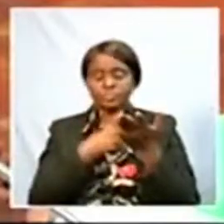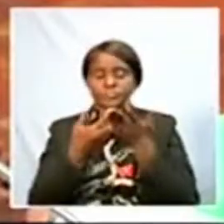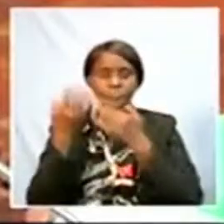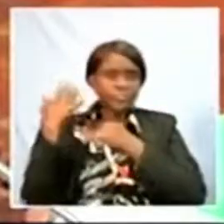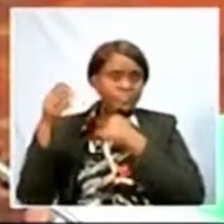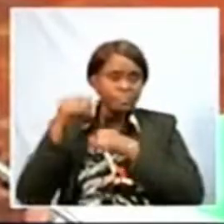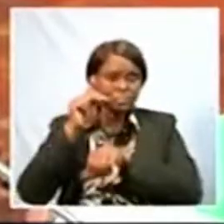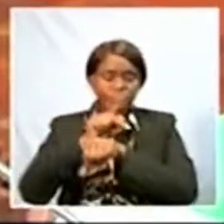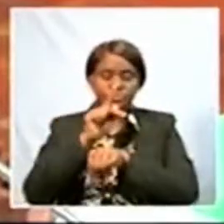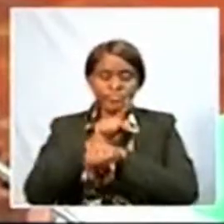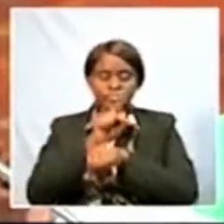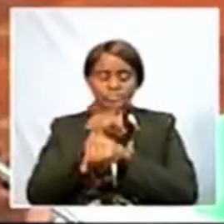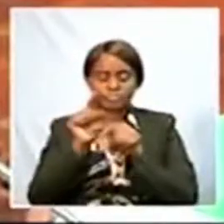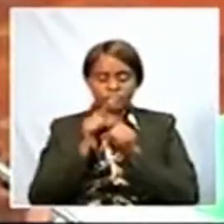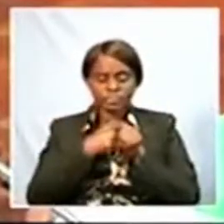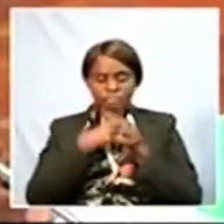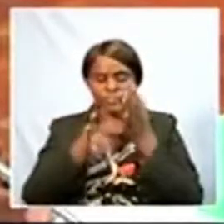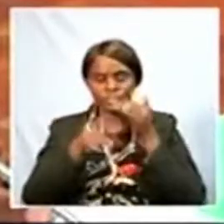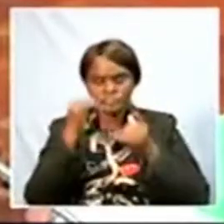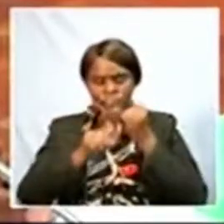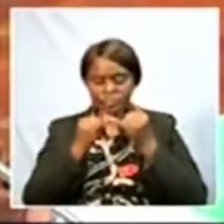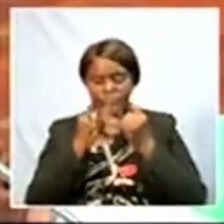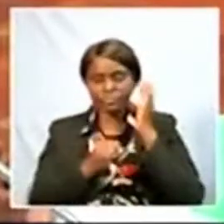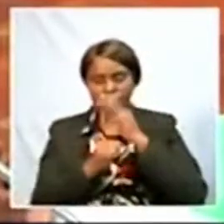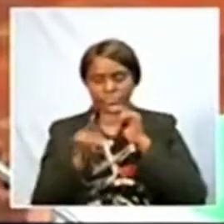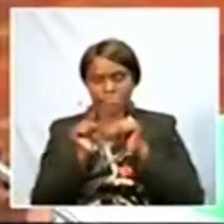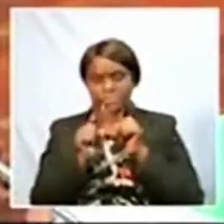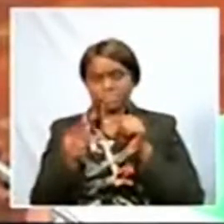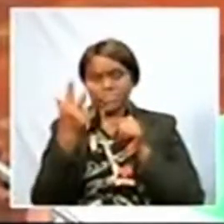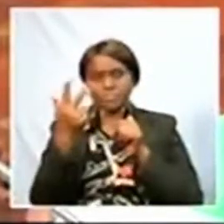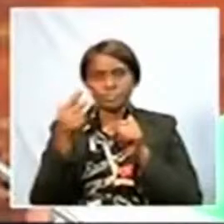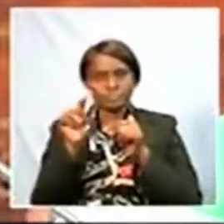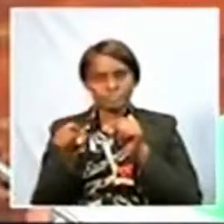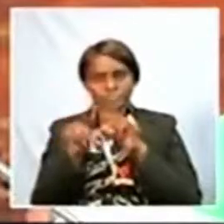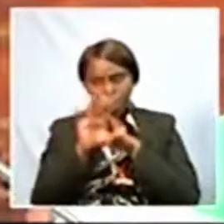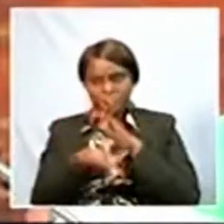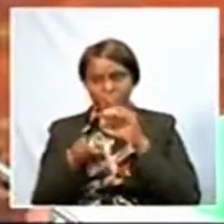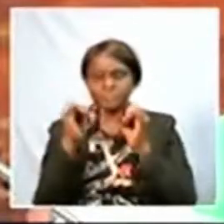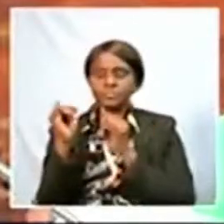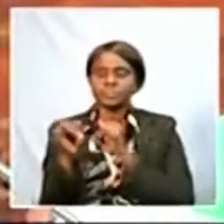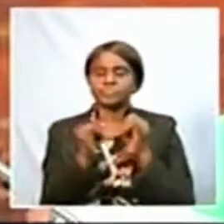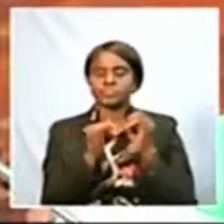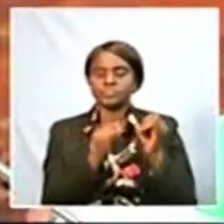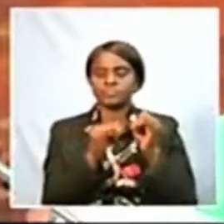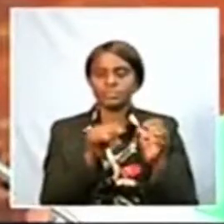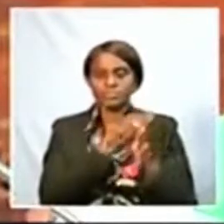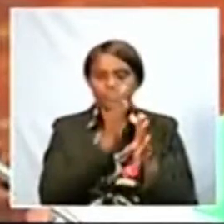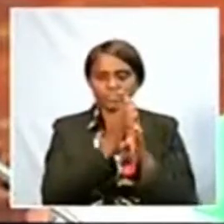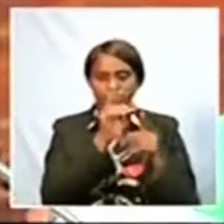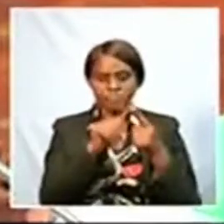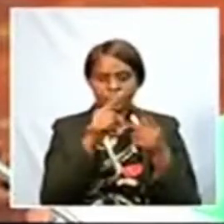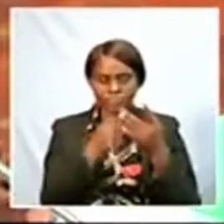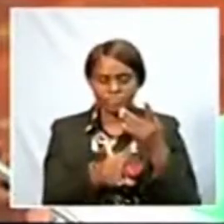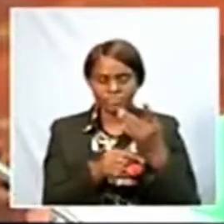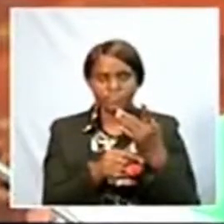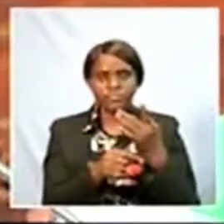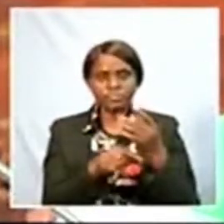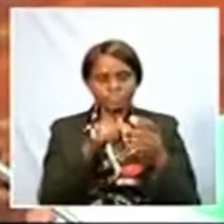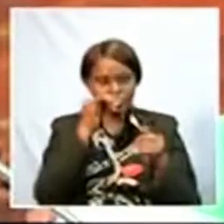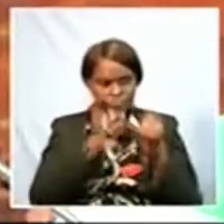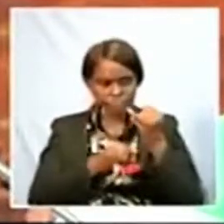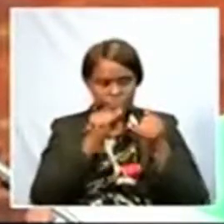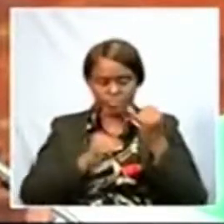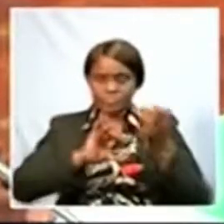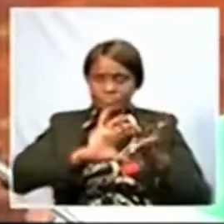outstanding projects have been completed and 3 are under implementation. Referred to the